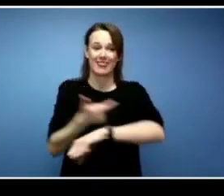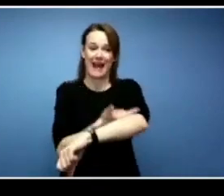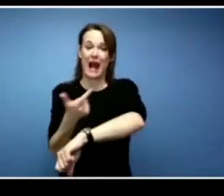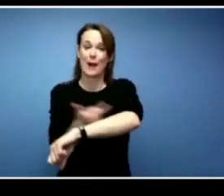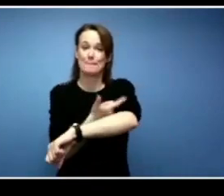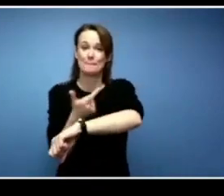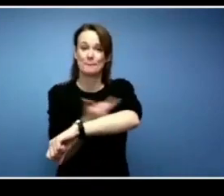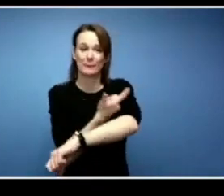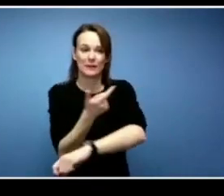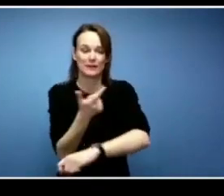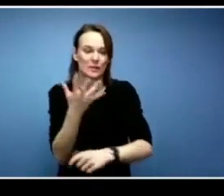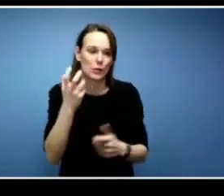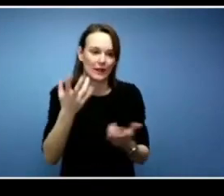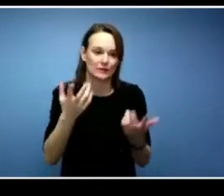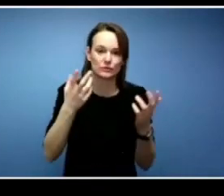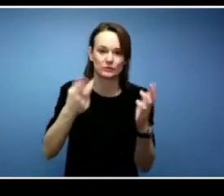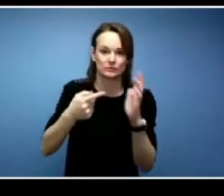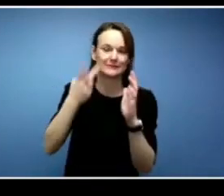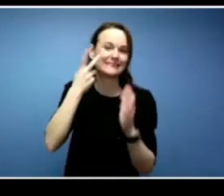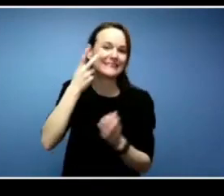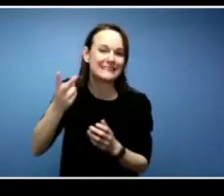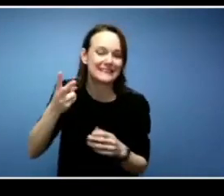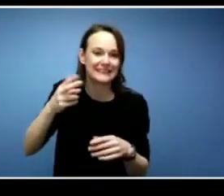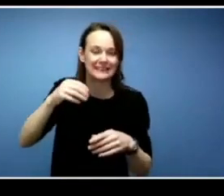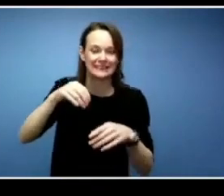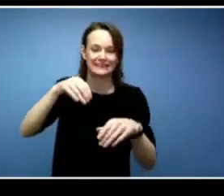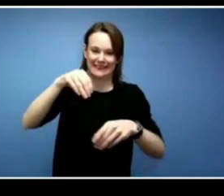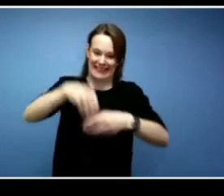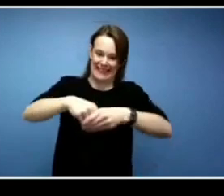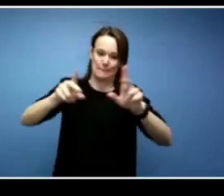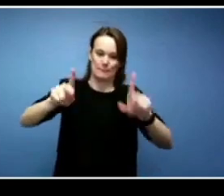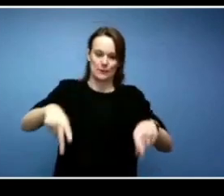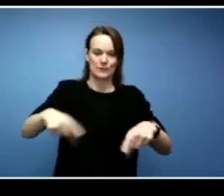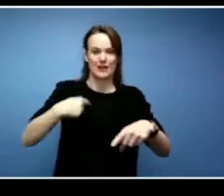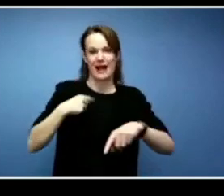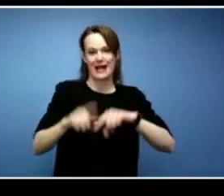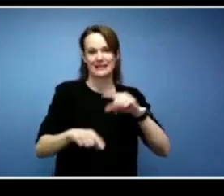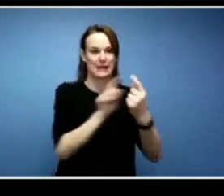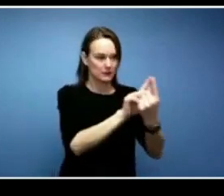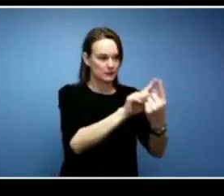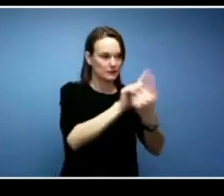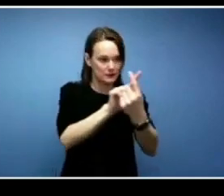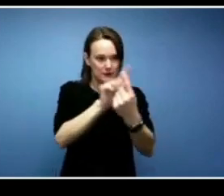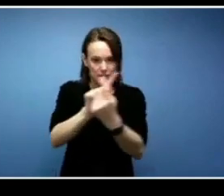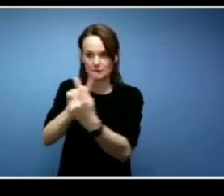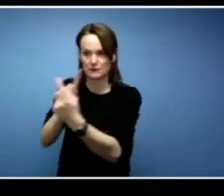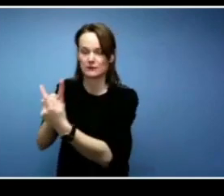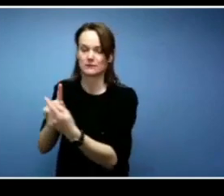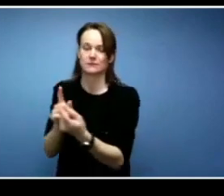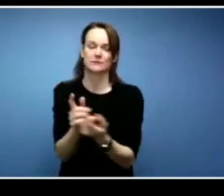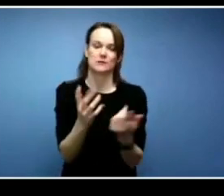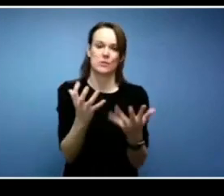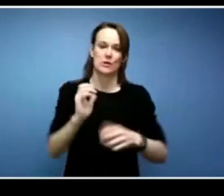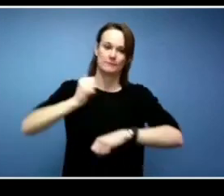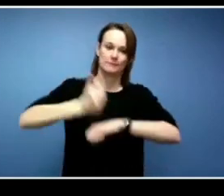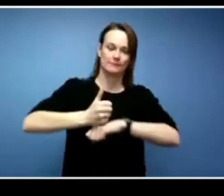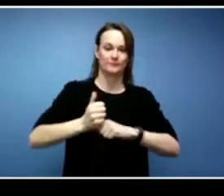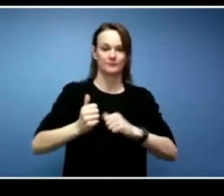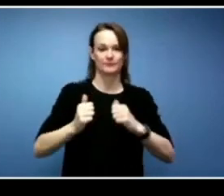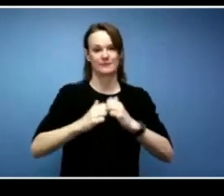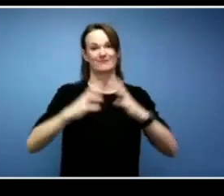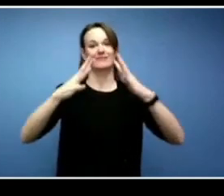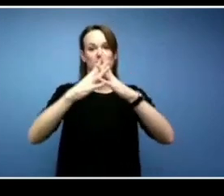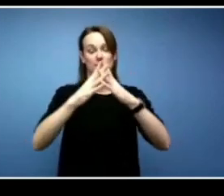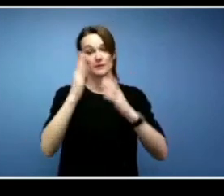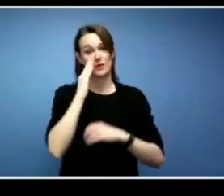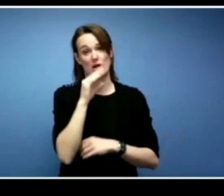lambskin. Everyone wants to see it in person. So I can't meet people every single day. So definitely want a flagship store coming up. Working on that, but our